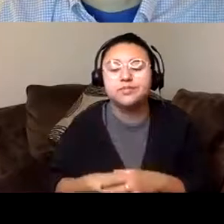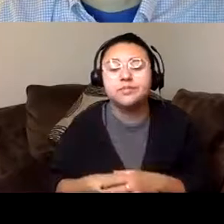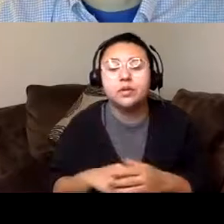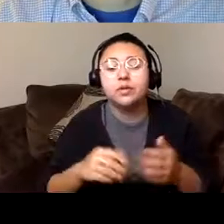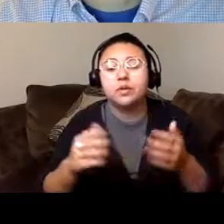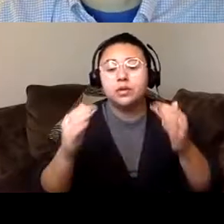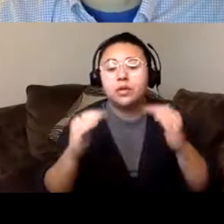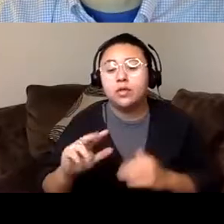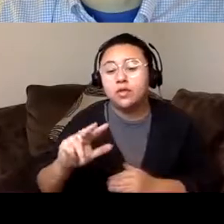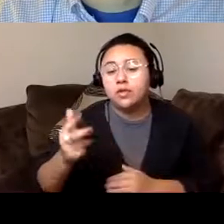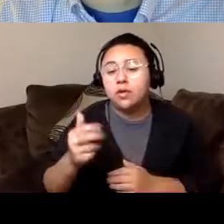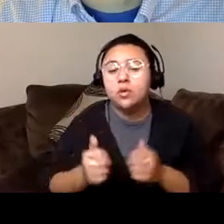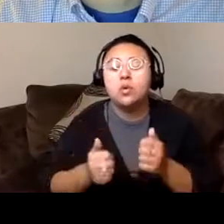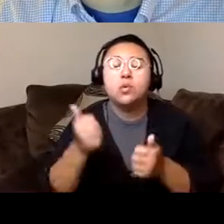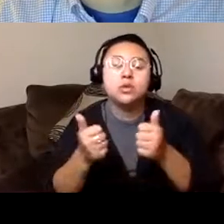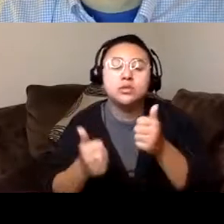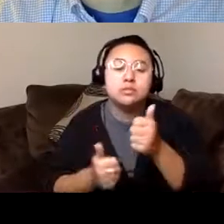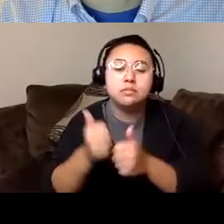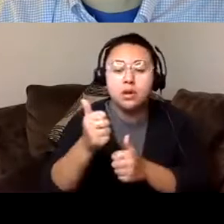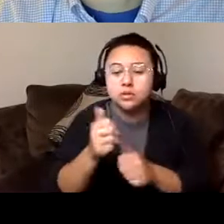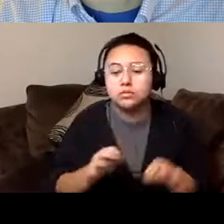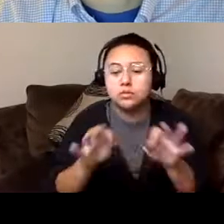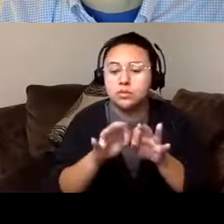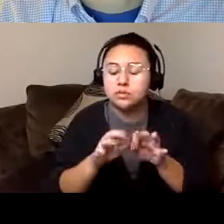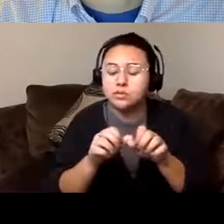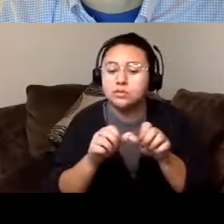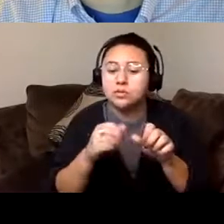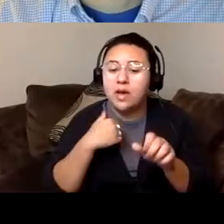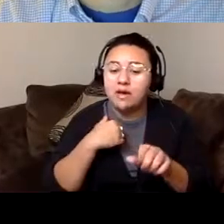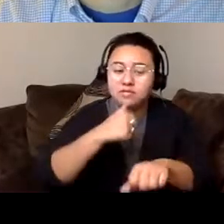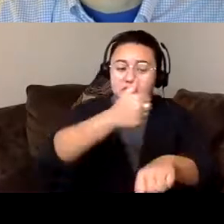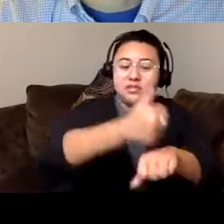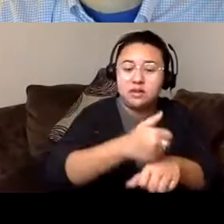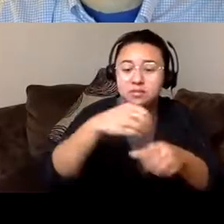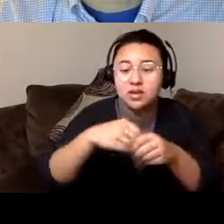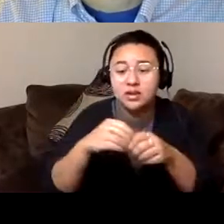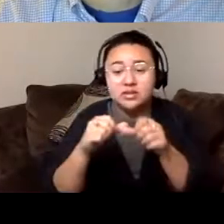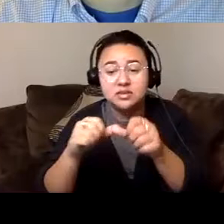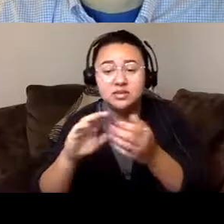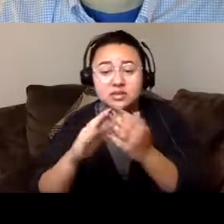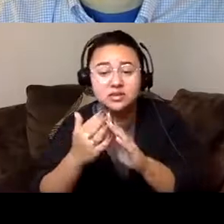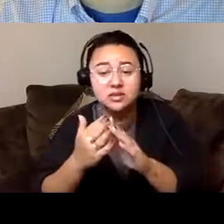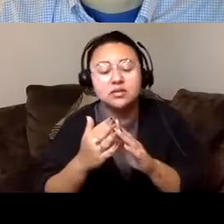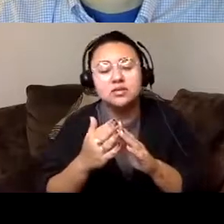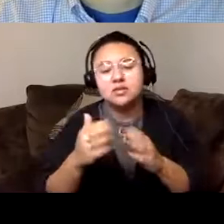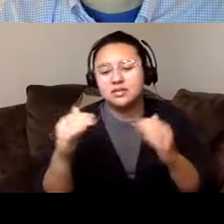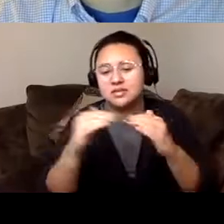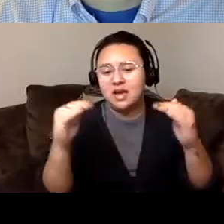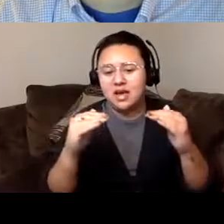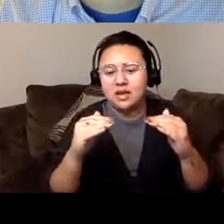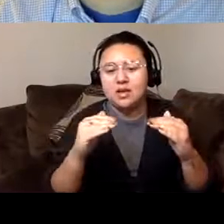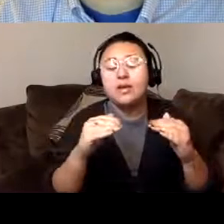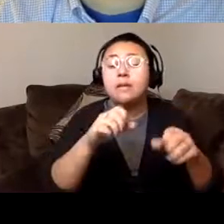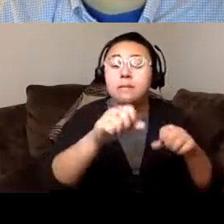then which is the most important to have in a sustainable city and tied bike share and